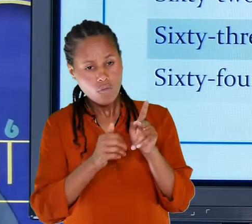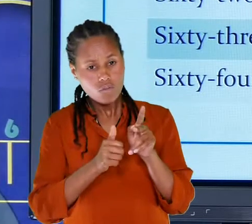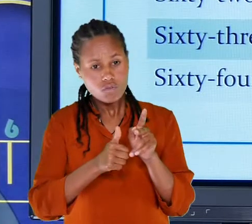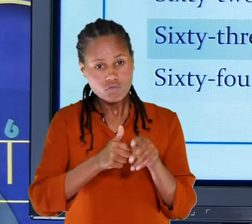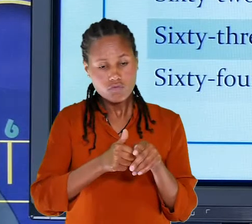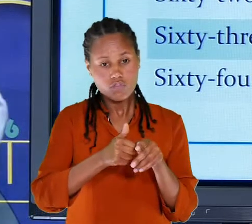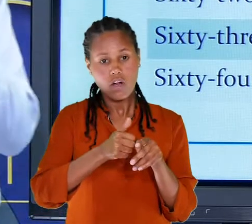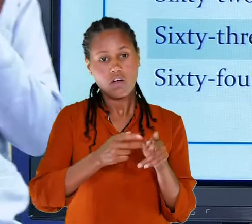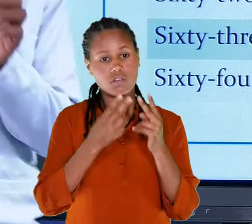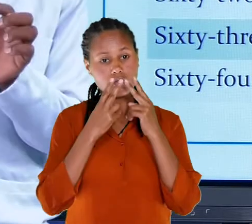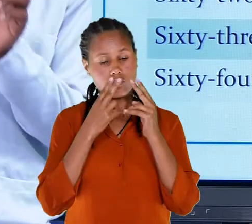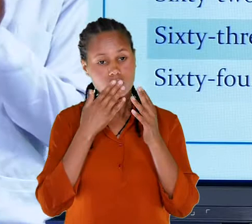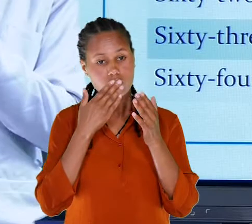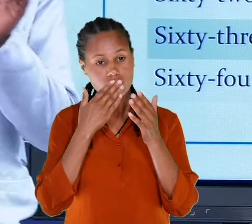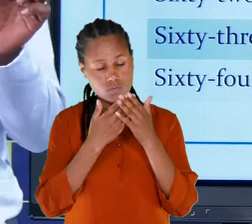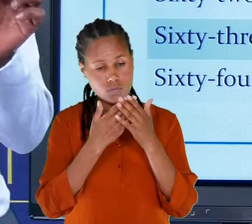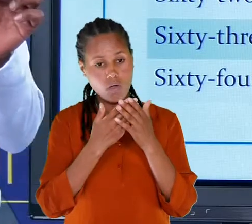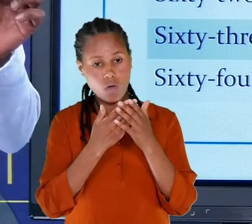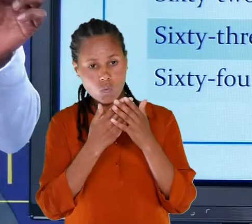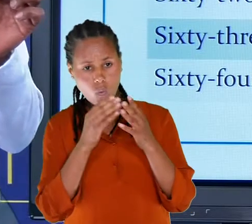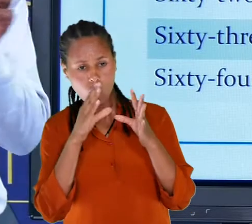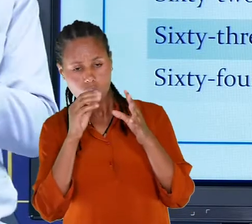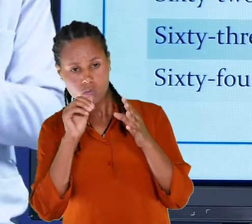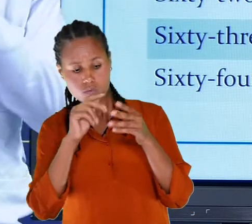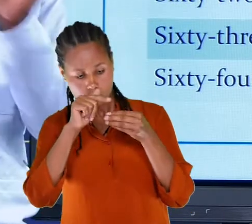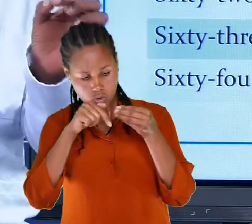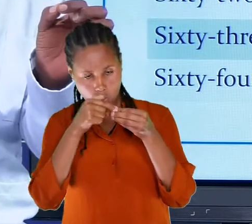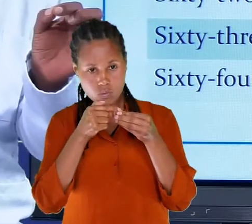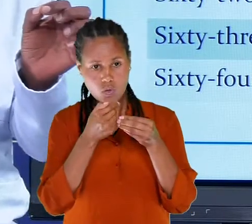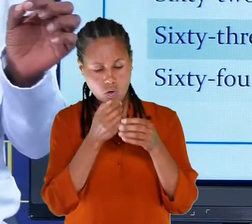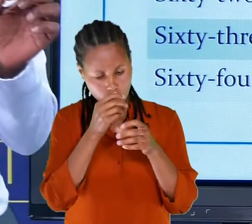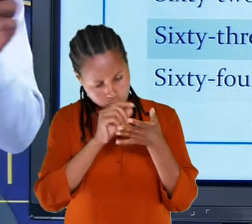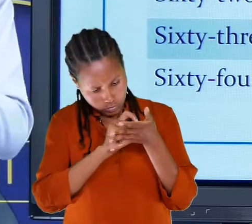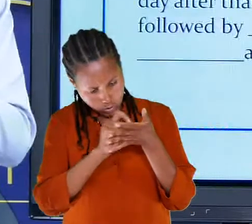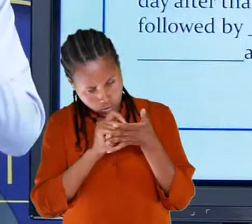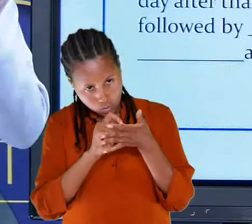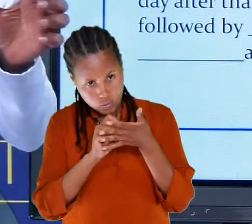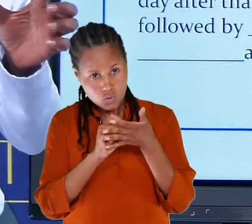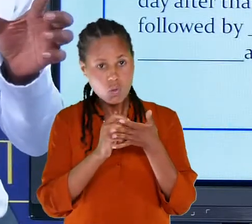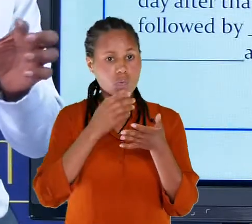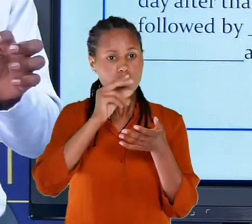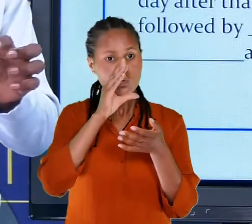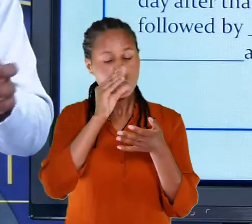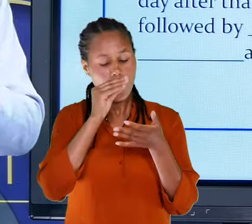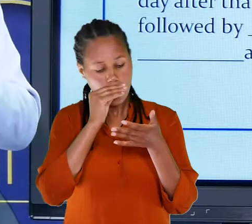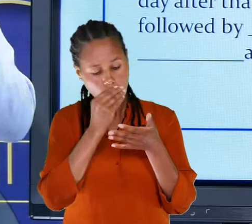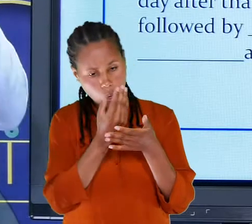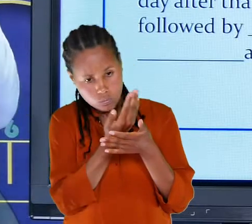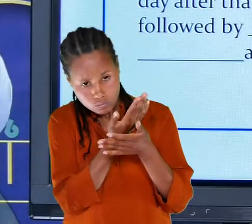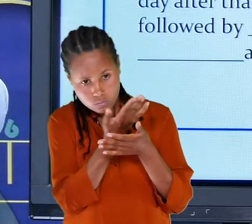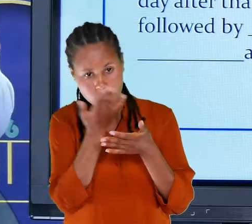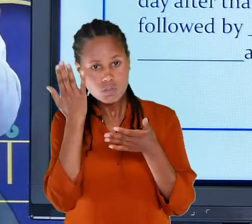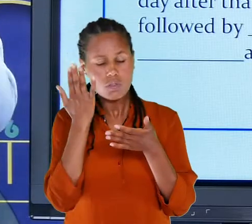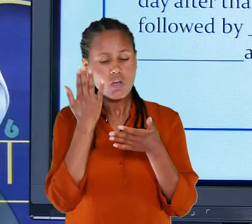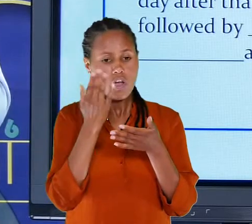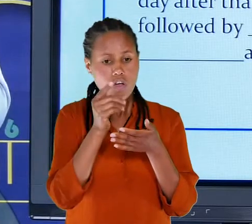you. To talk about something, to write about something, to speak about something, or if